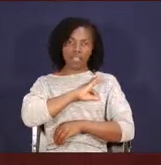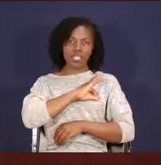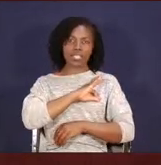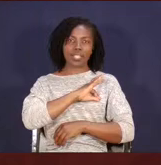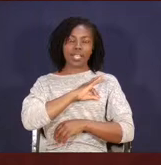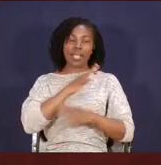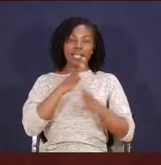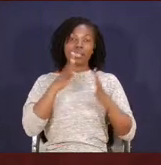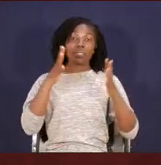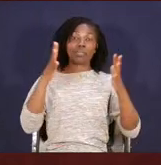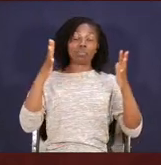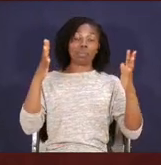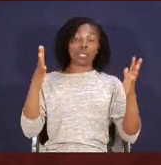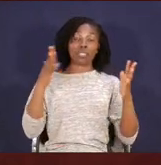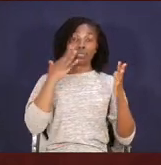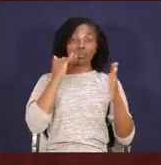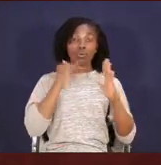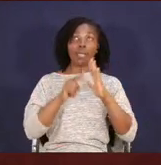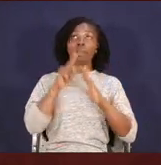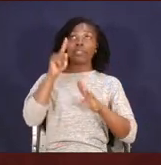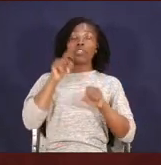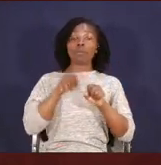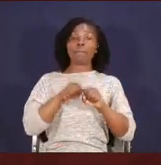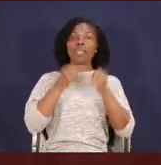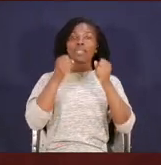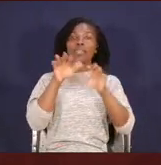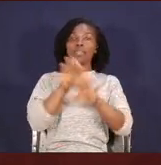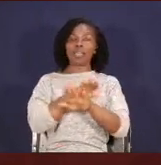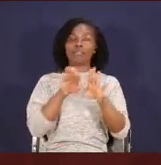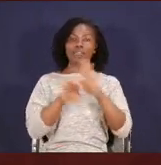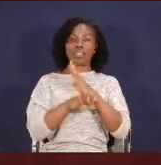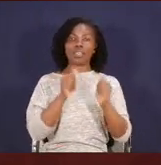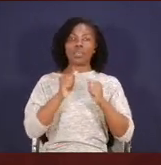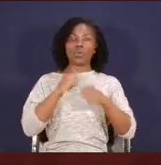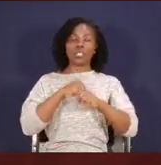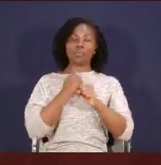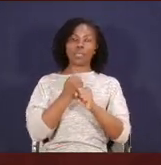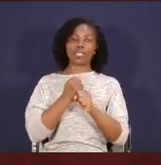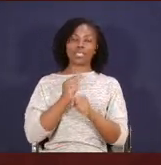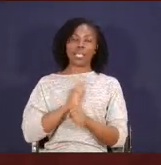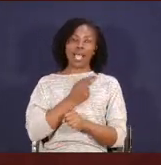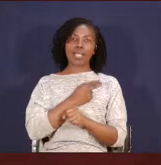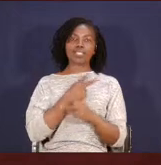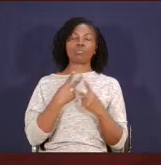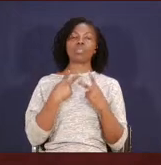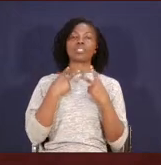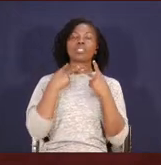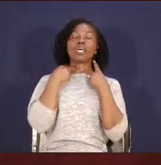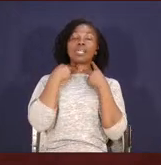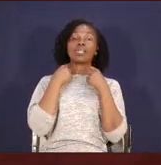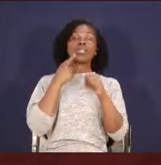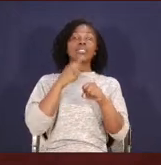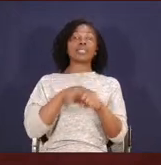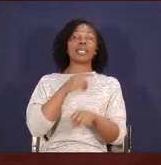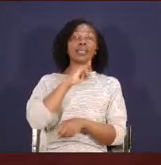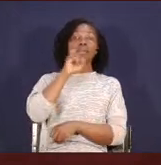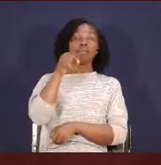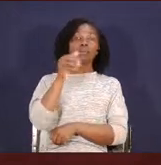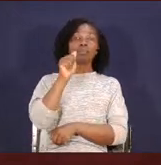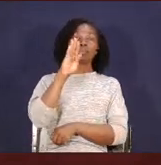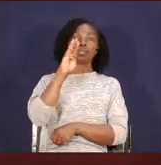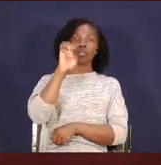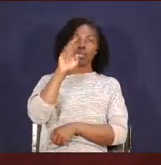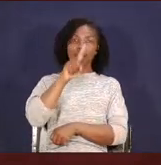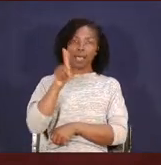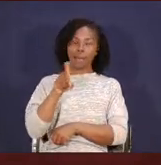of expansion, because you are breaking everything that causes us not to move to the next level. When Jabez prayed, oh